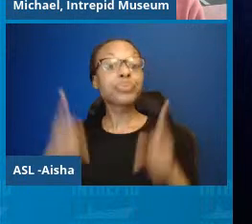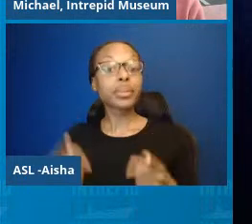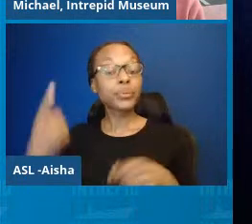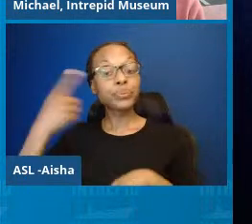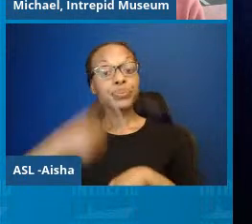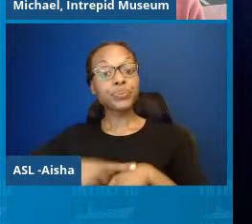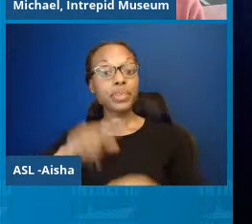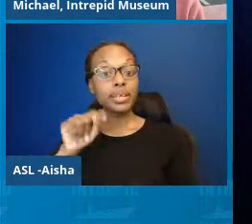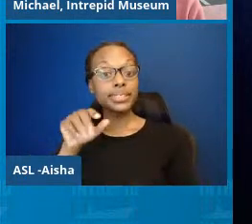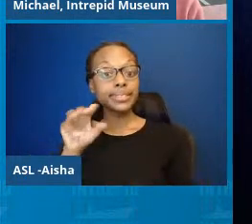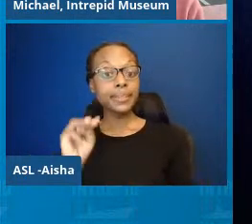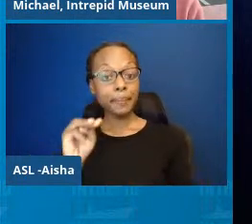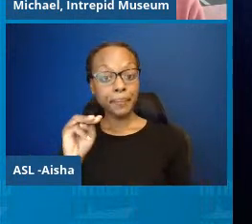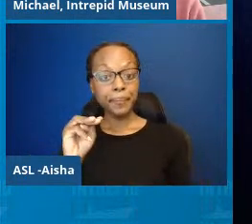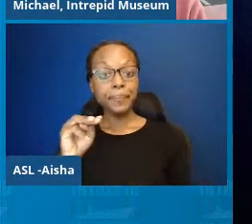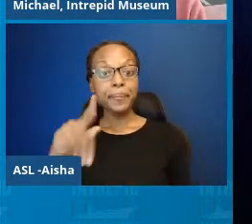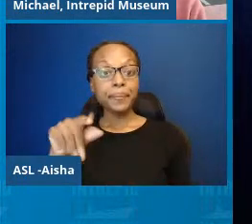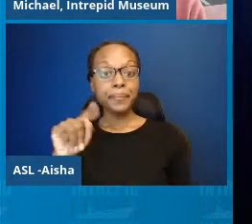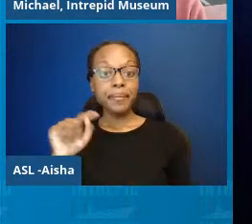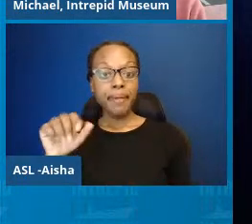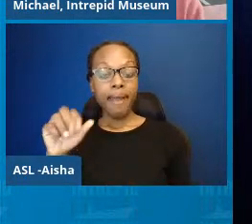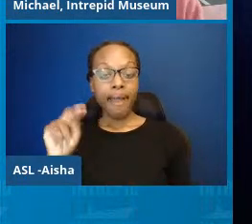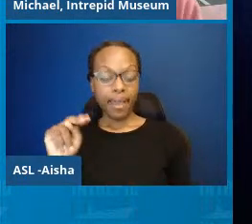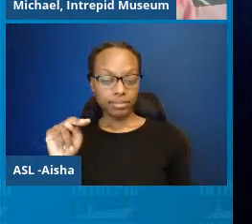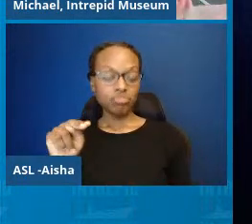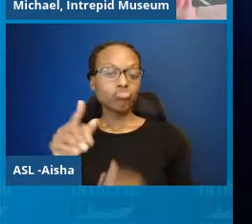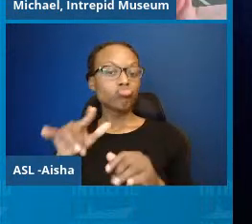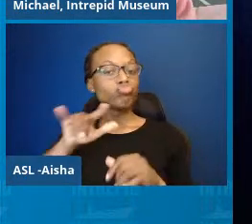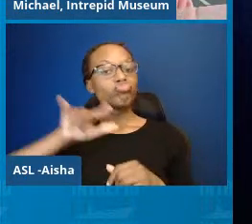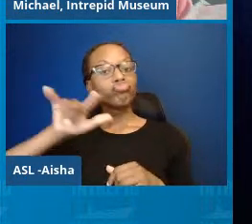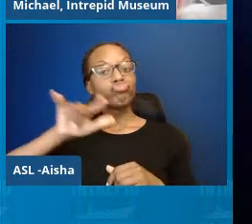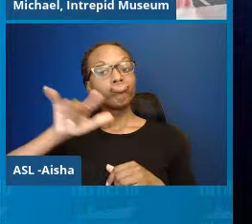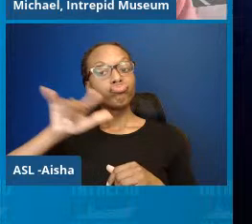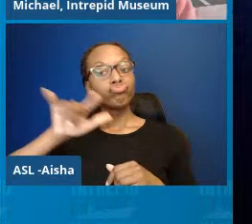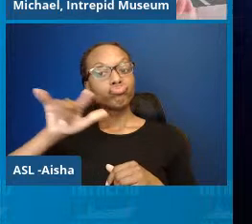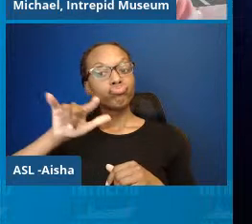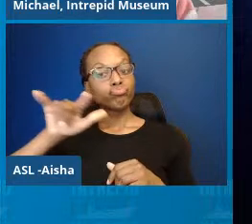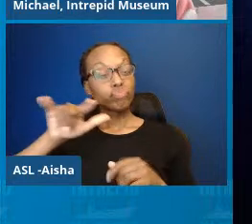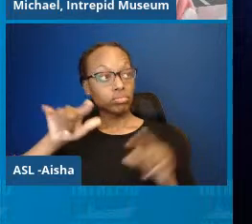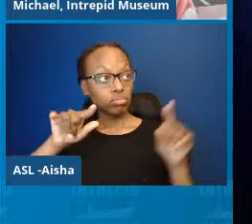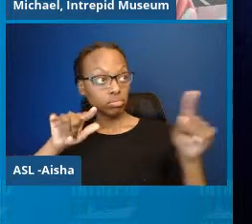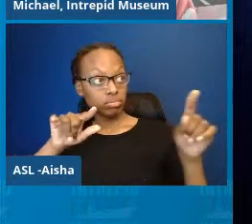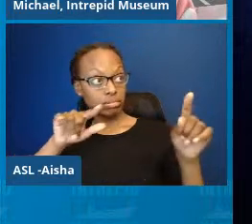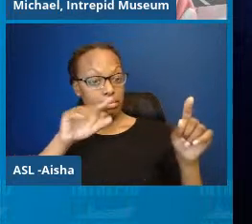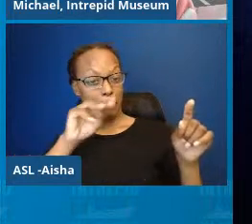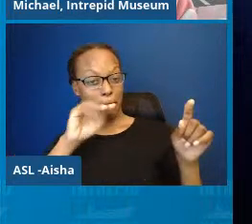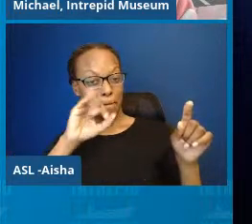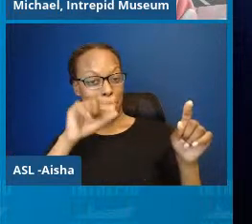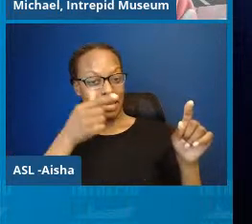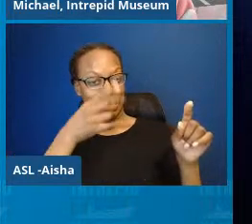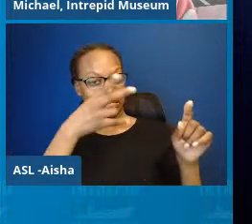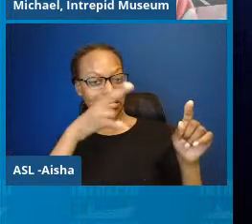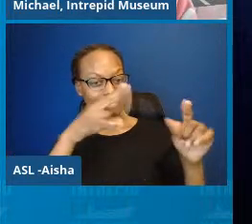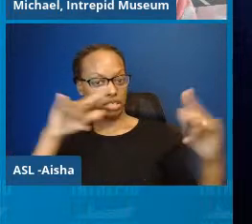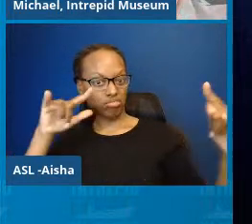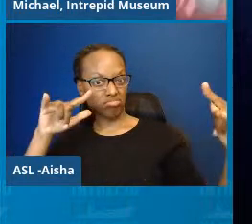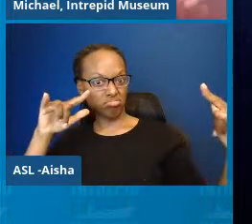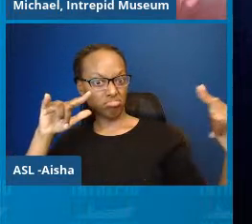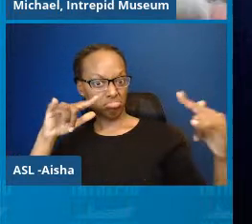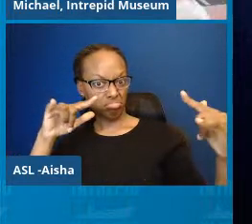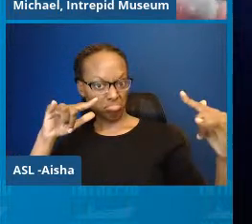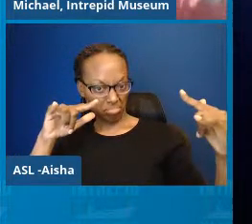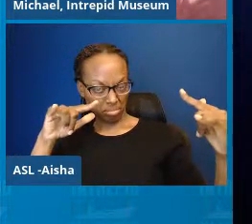contact with that MiG-17, and he was maneuvering in such a way that the pilot